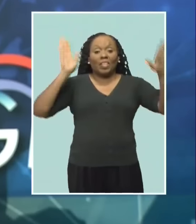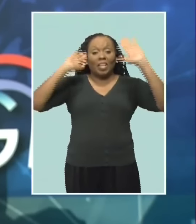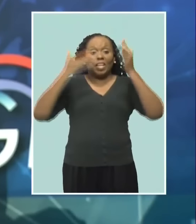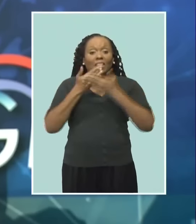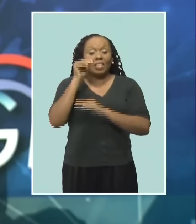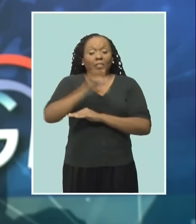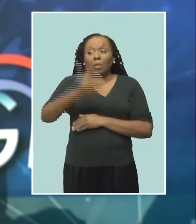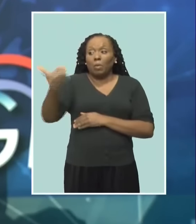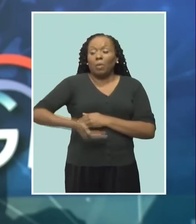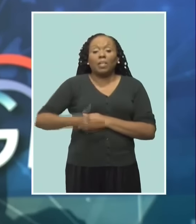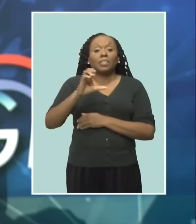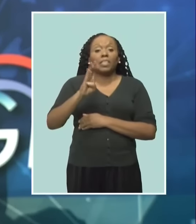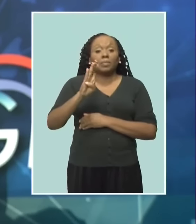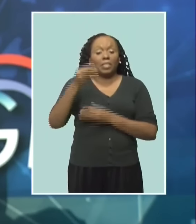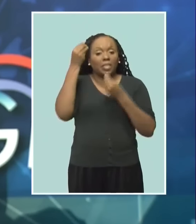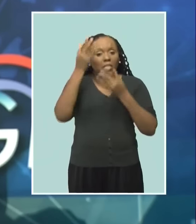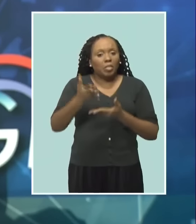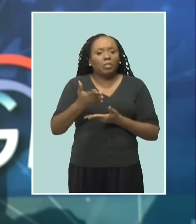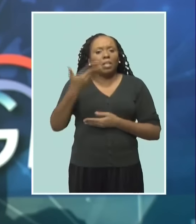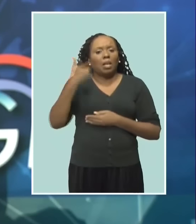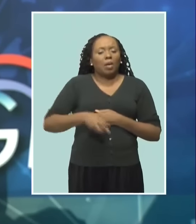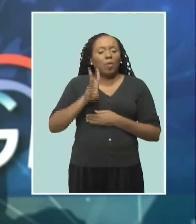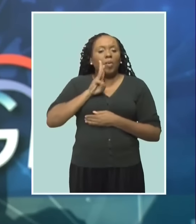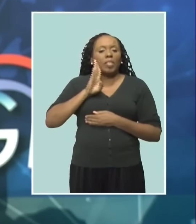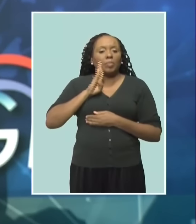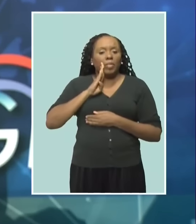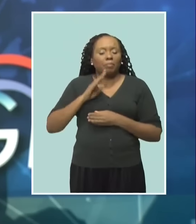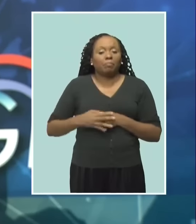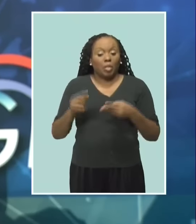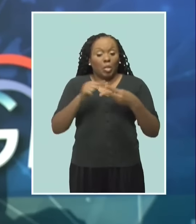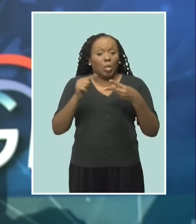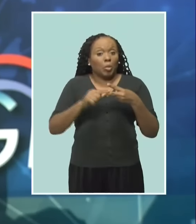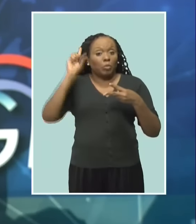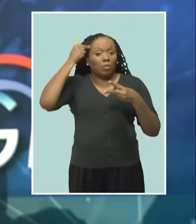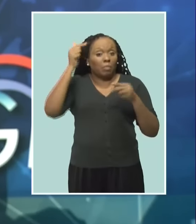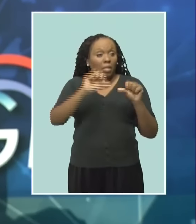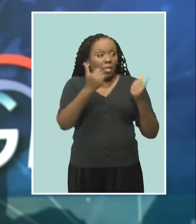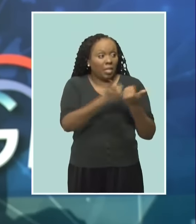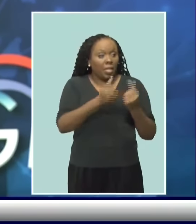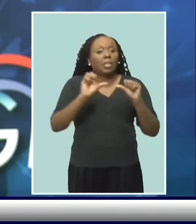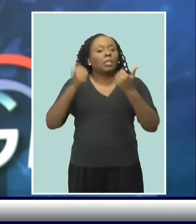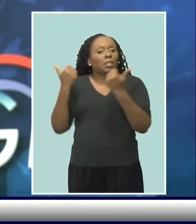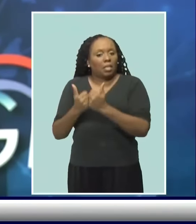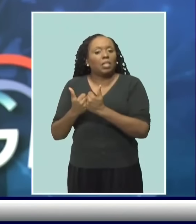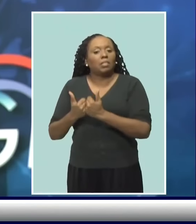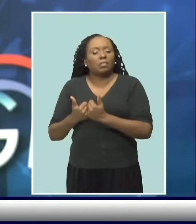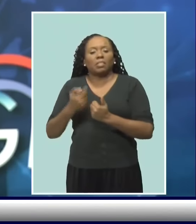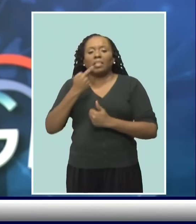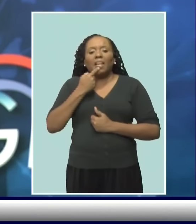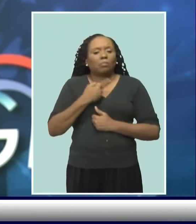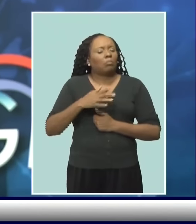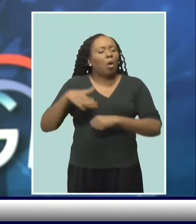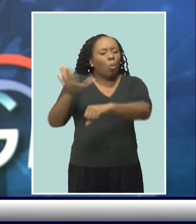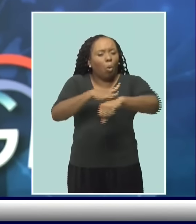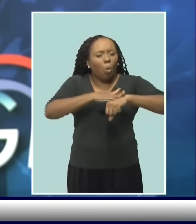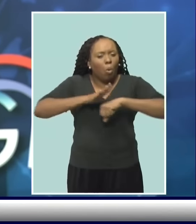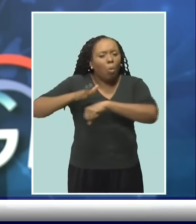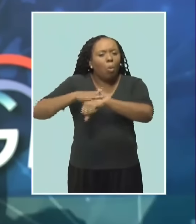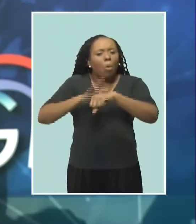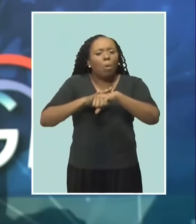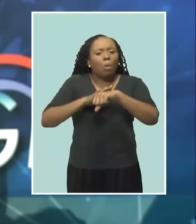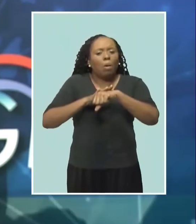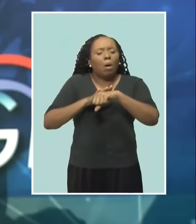Good evening and welcome to the CBC NewsNight with the details. I'm Wendy Burke. Two leading government agencies have sounded the alarm about Ponzi